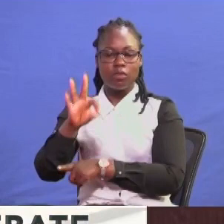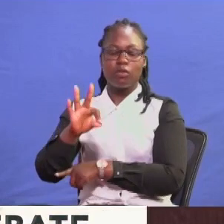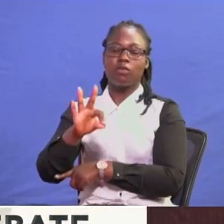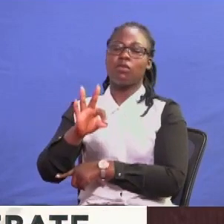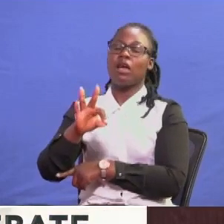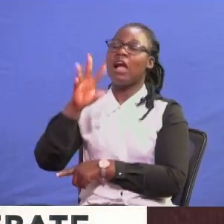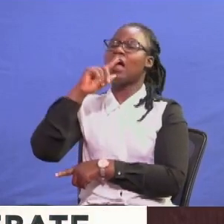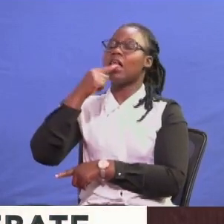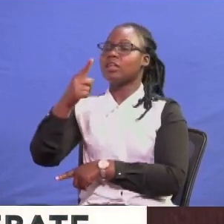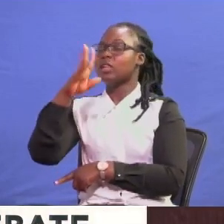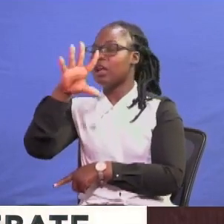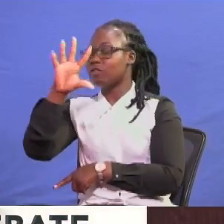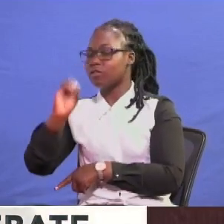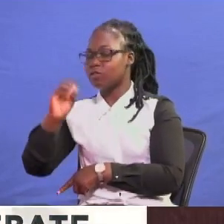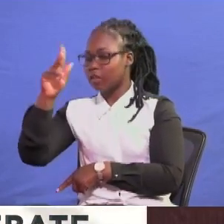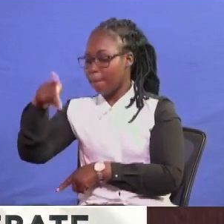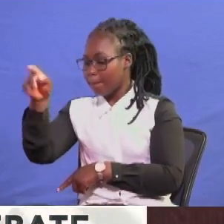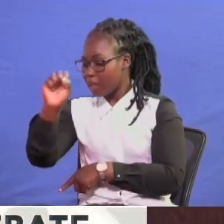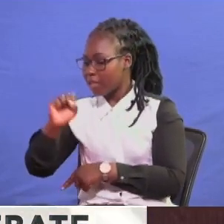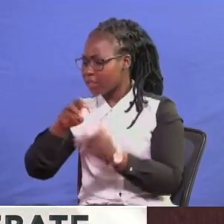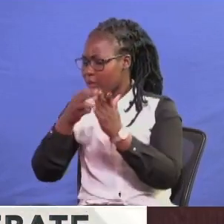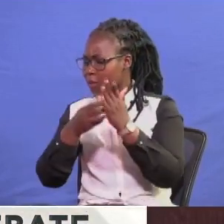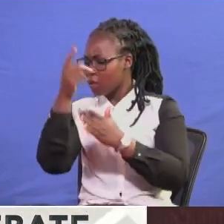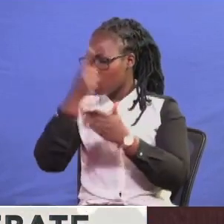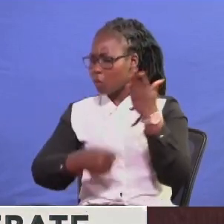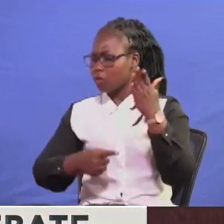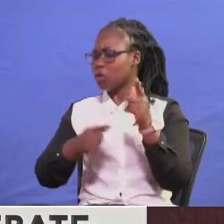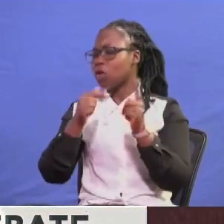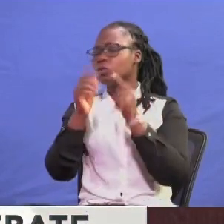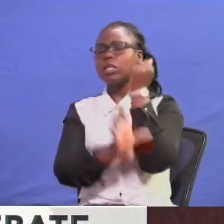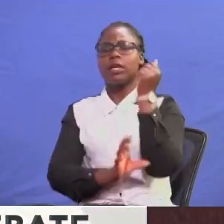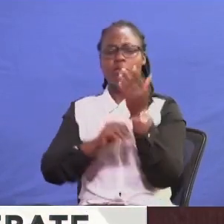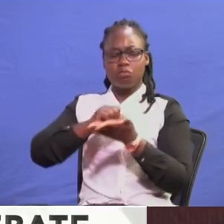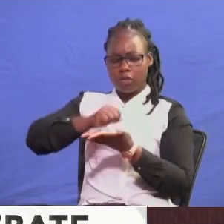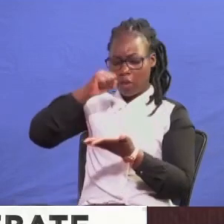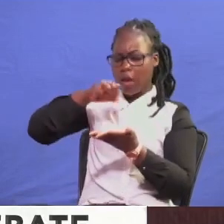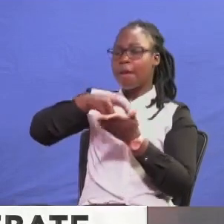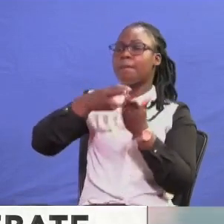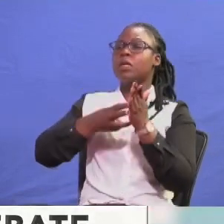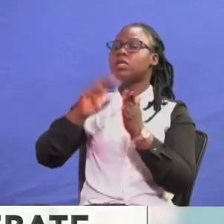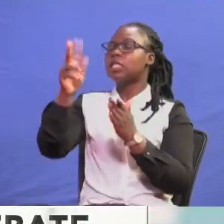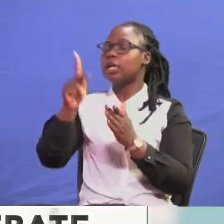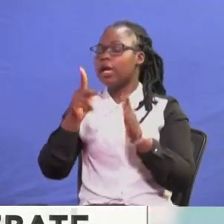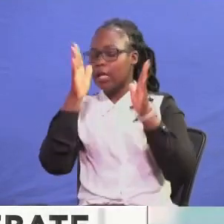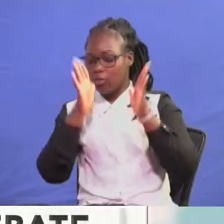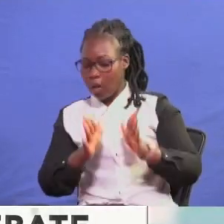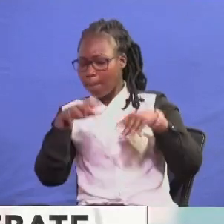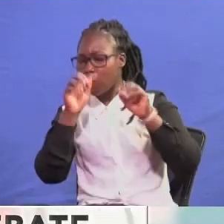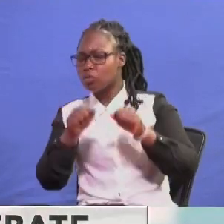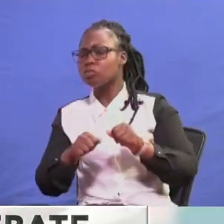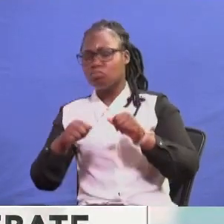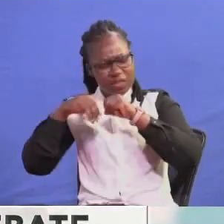PS, what does that mean to the country's budget? It means that the Kenyan mwananchi is going to suffer more